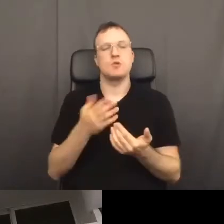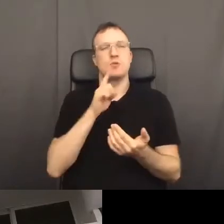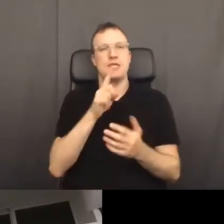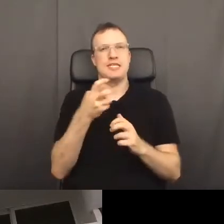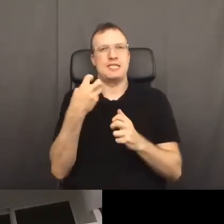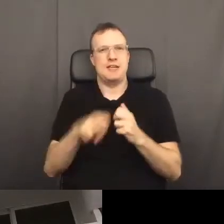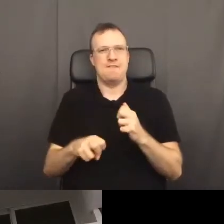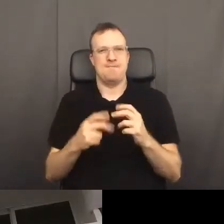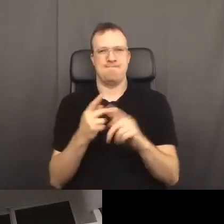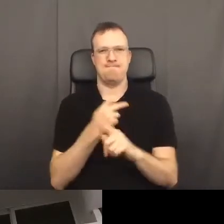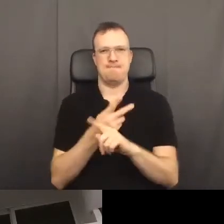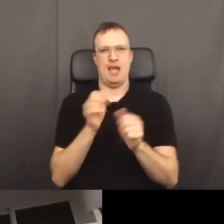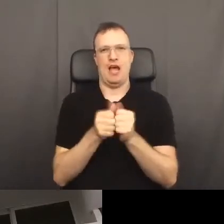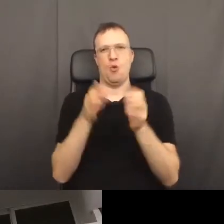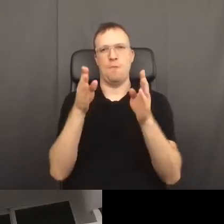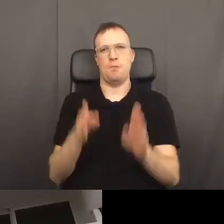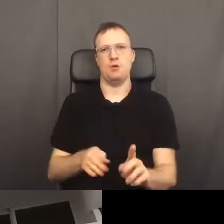conceive how someone could